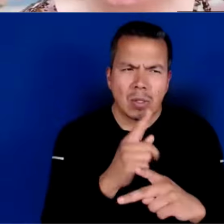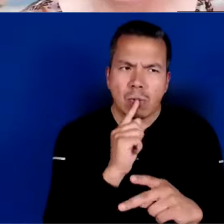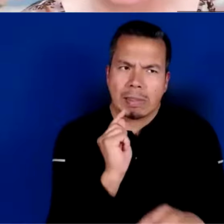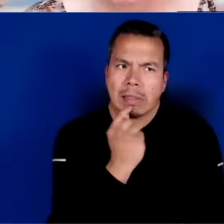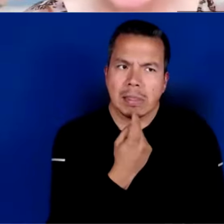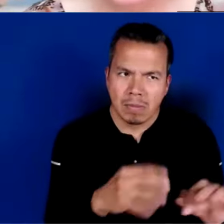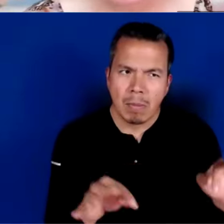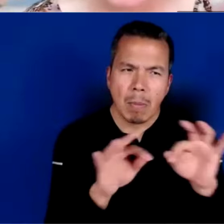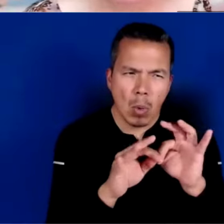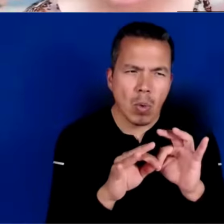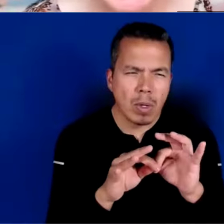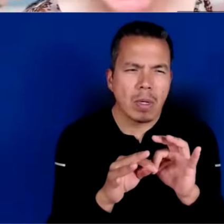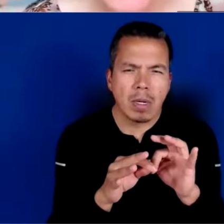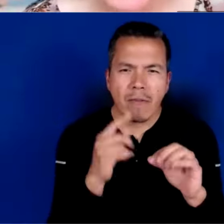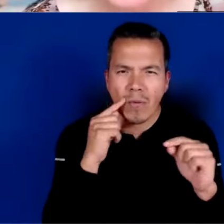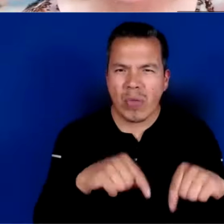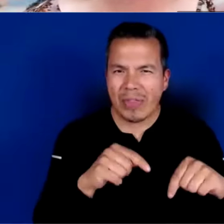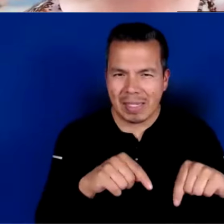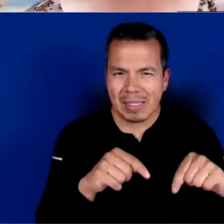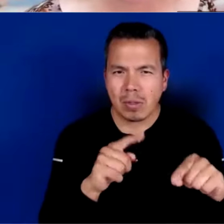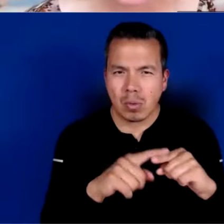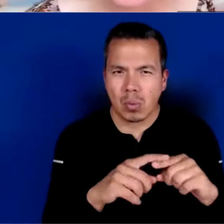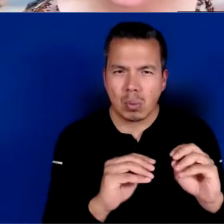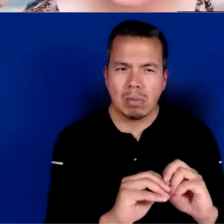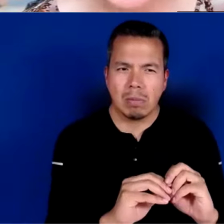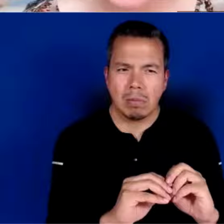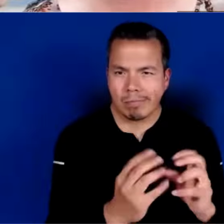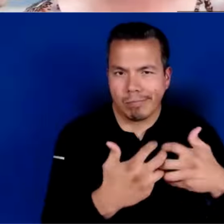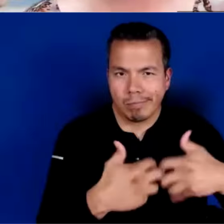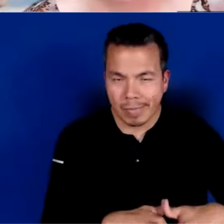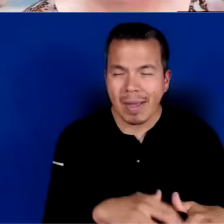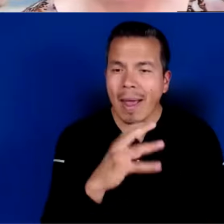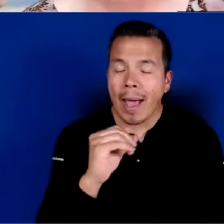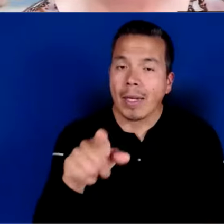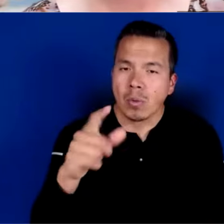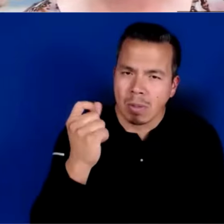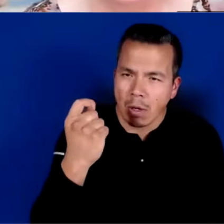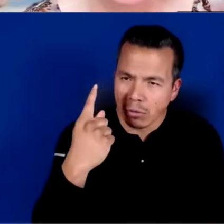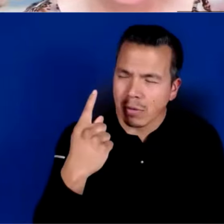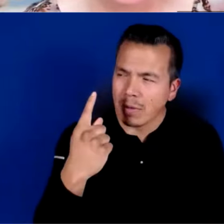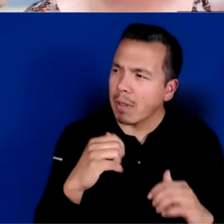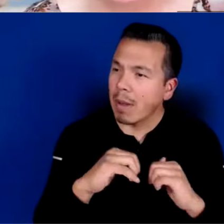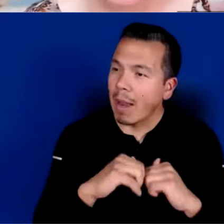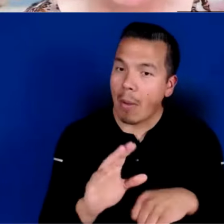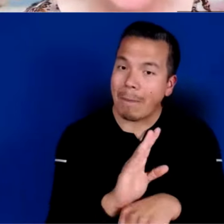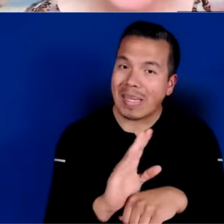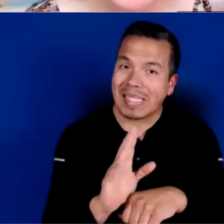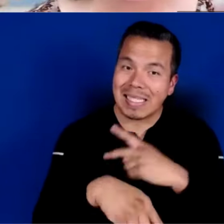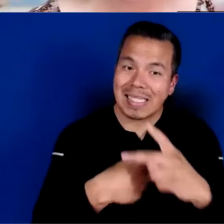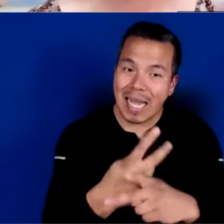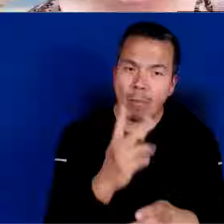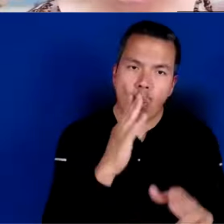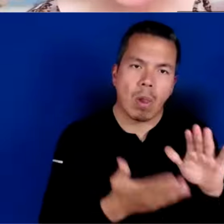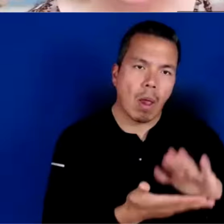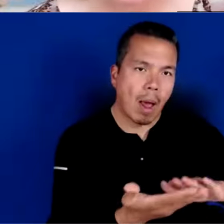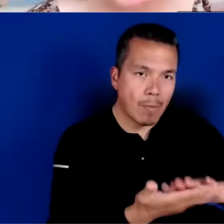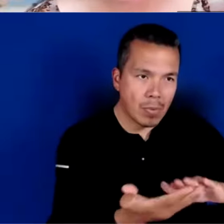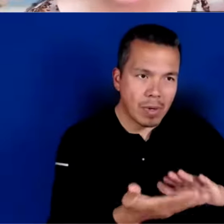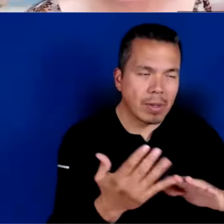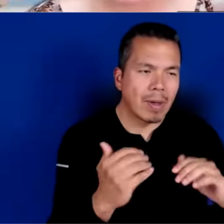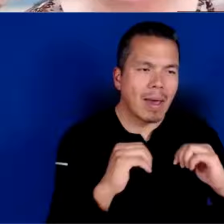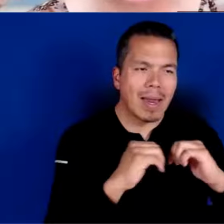really an important piece of this puzzle, and you need to understand how that business entity is going to operate and how that